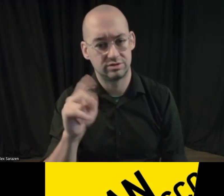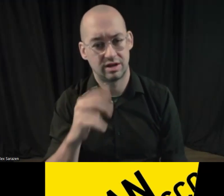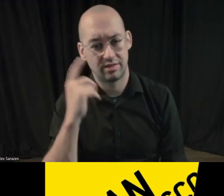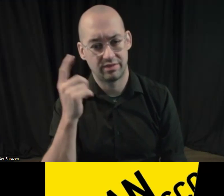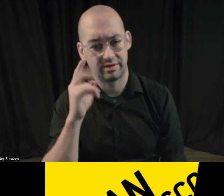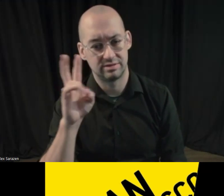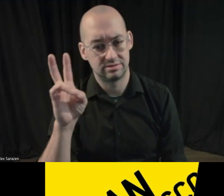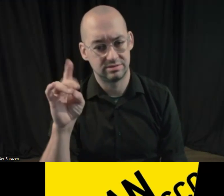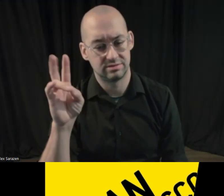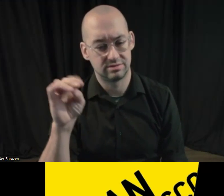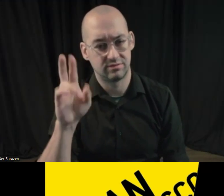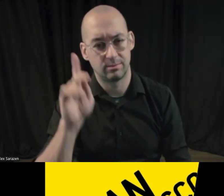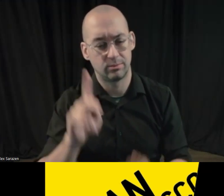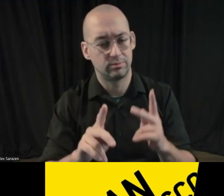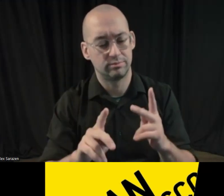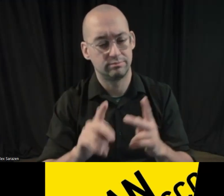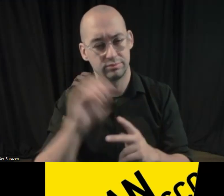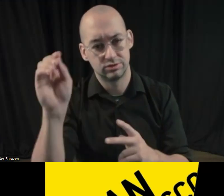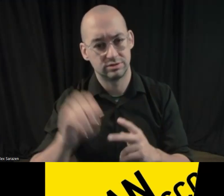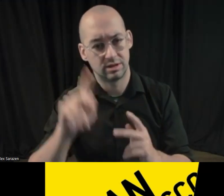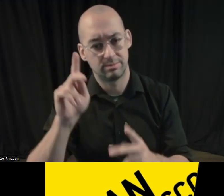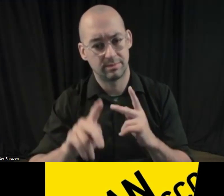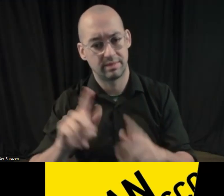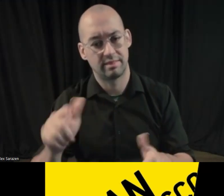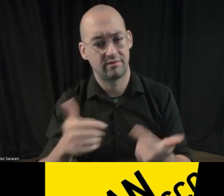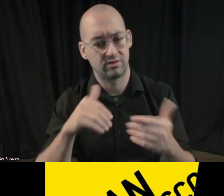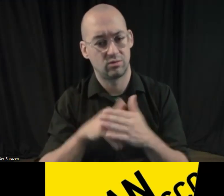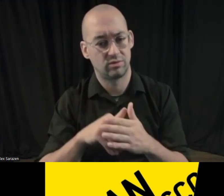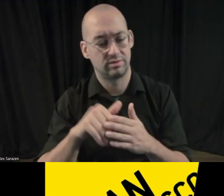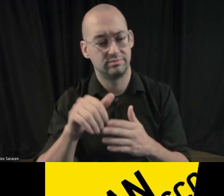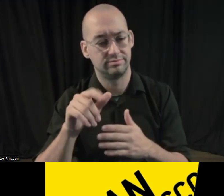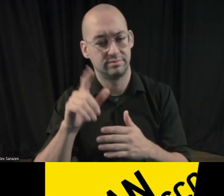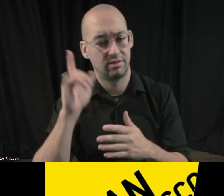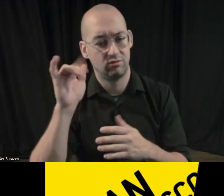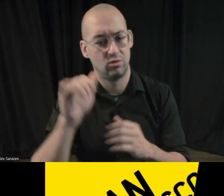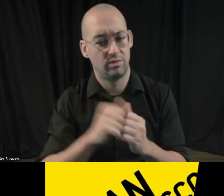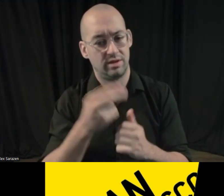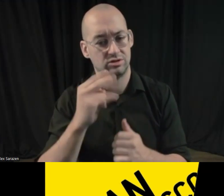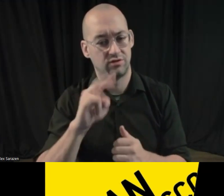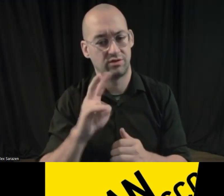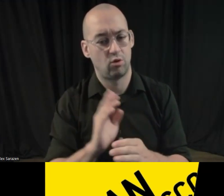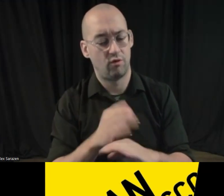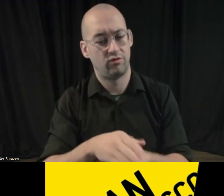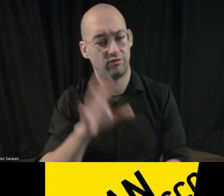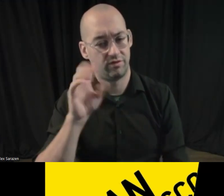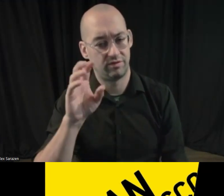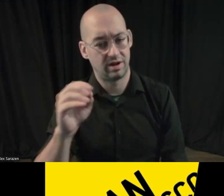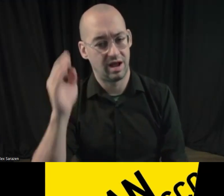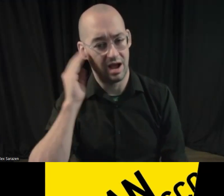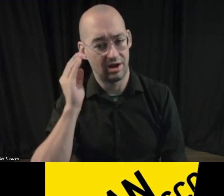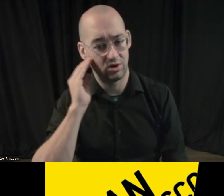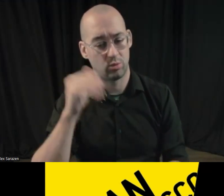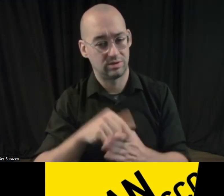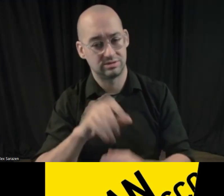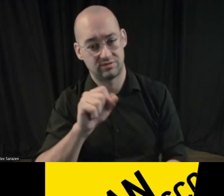70% of people living with HIV in California are over the age of 50. I could be wrong, but I know in San Francisco it's